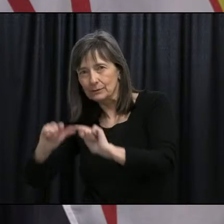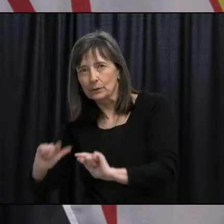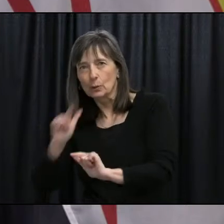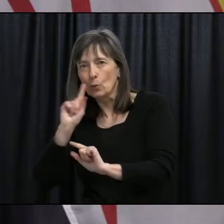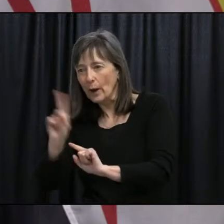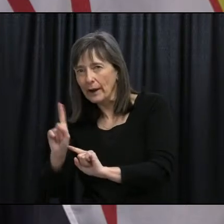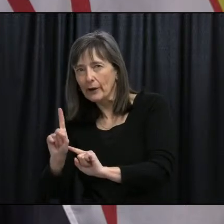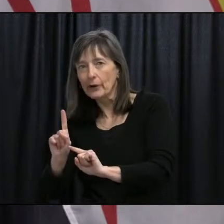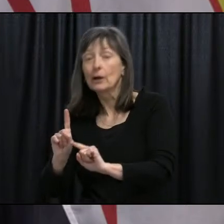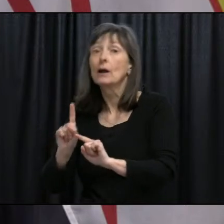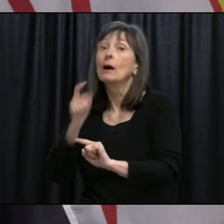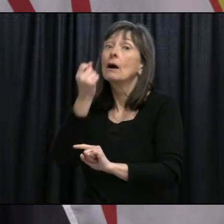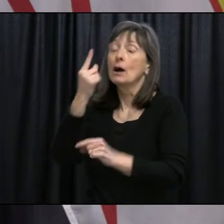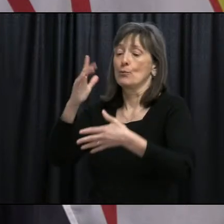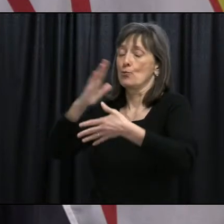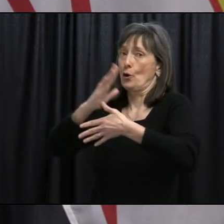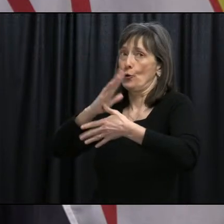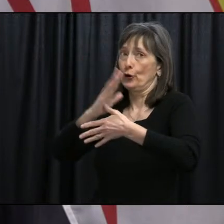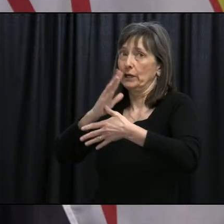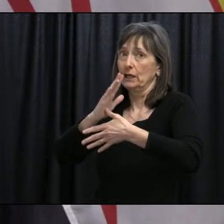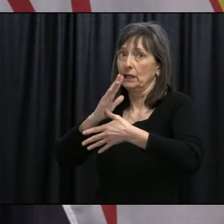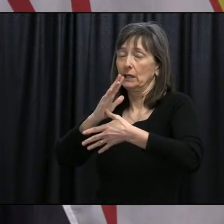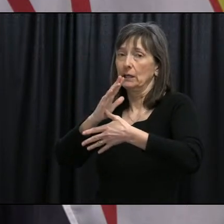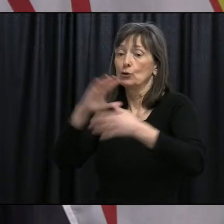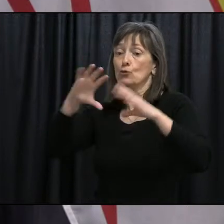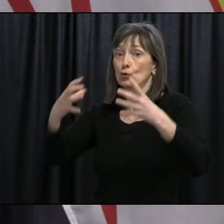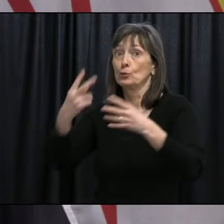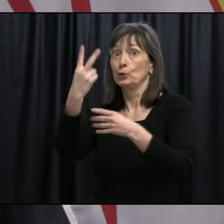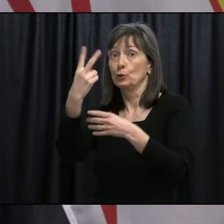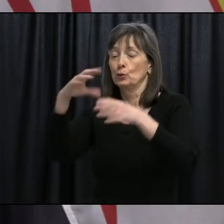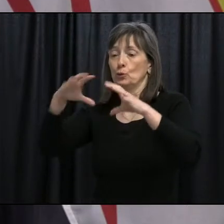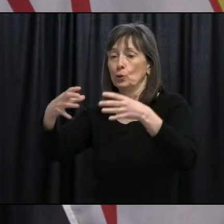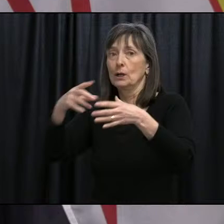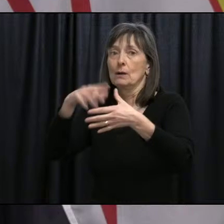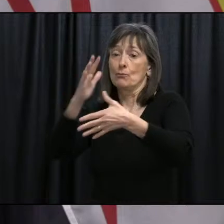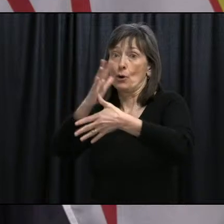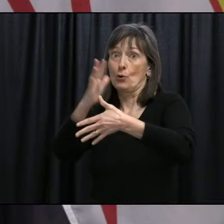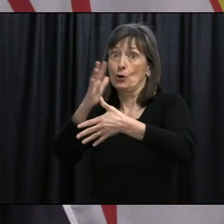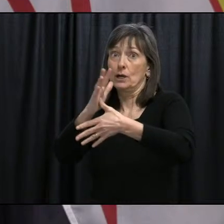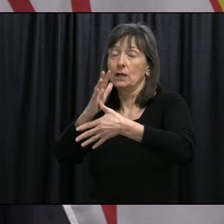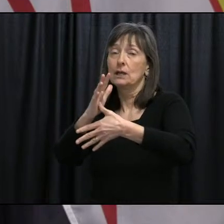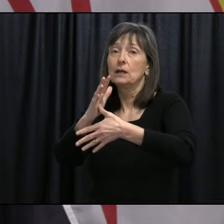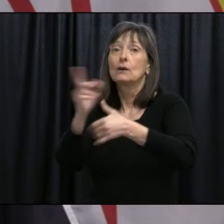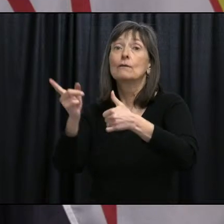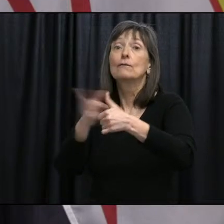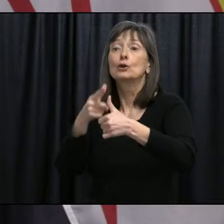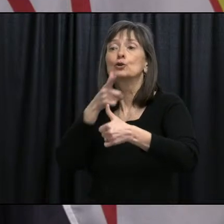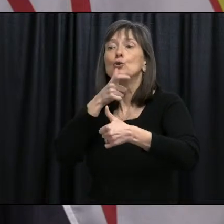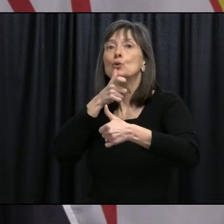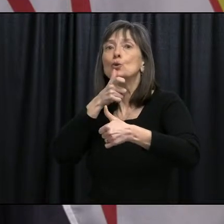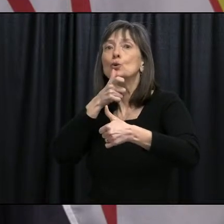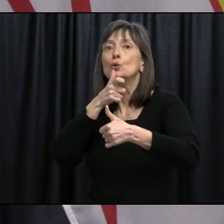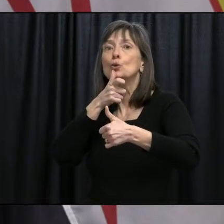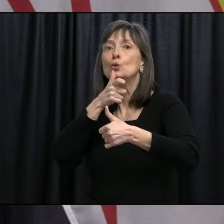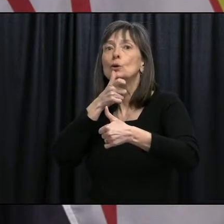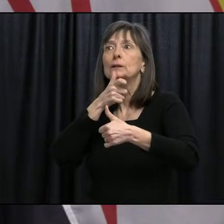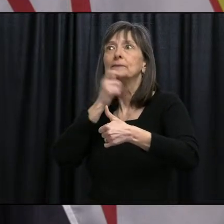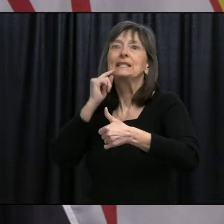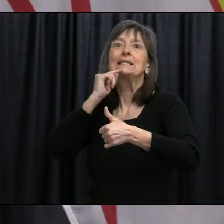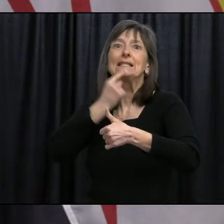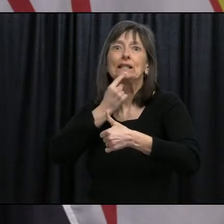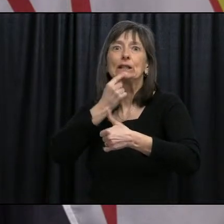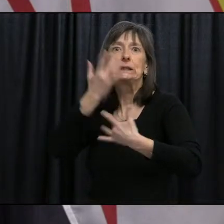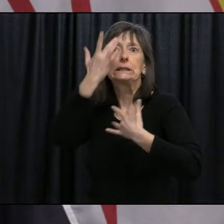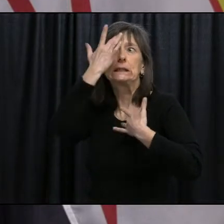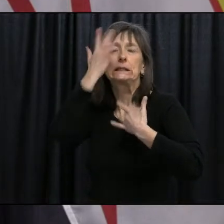groups in phase 2, obviously. We need to make sure that the people who are at higher risk for severe disease are done as